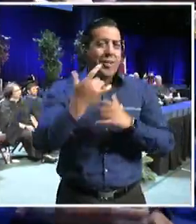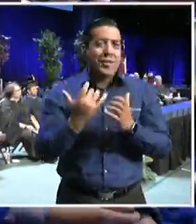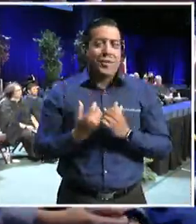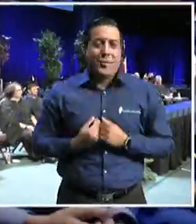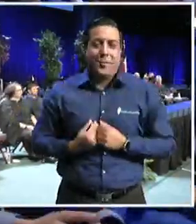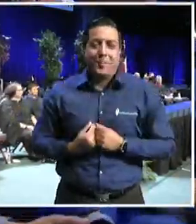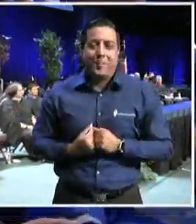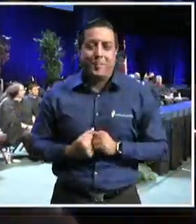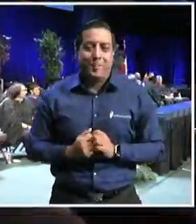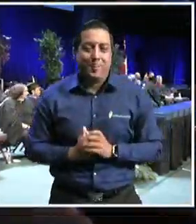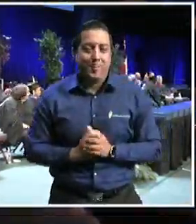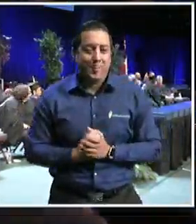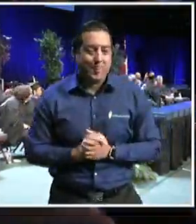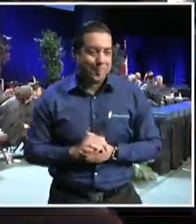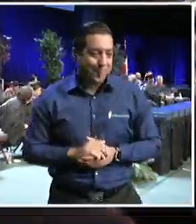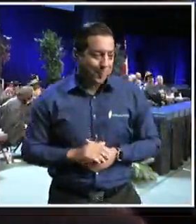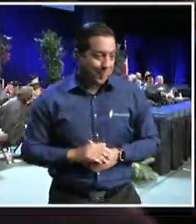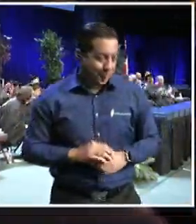Congratulations!